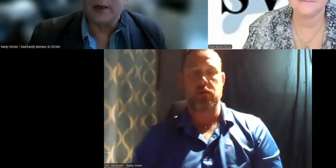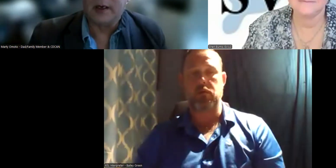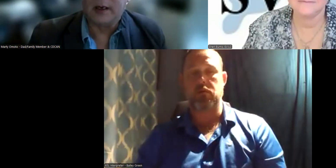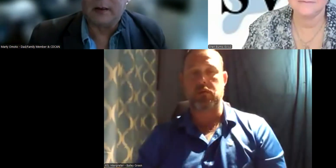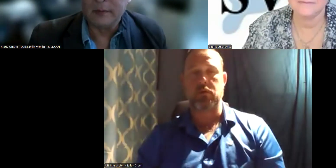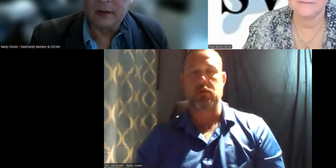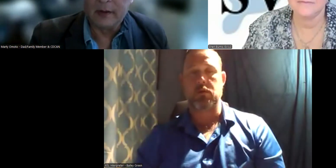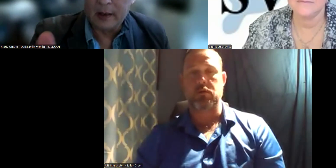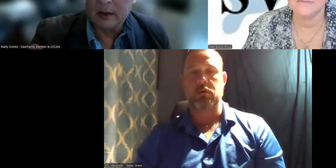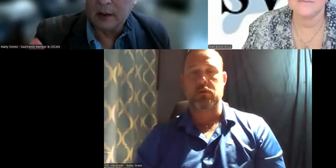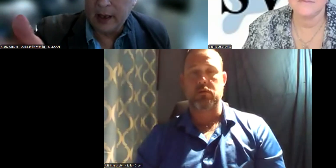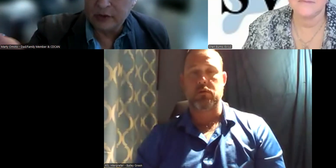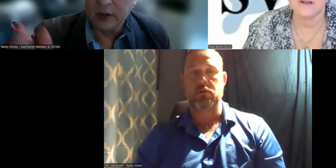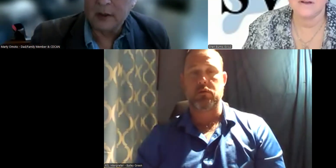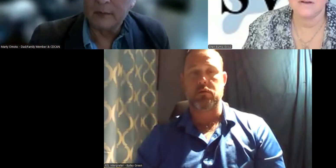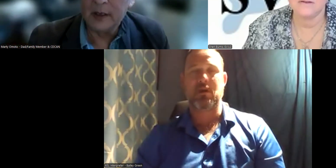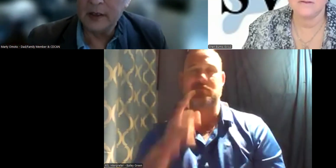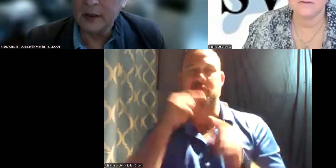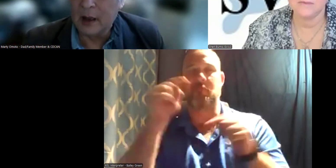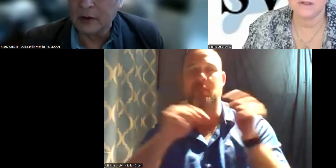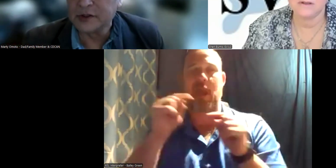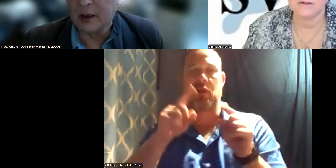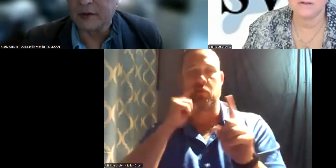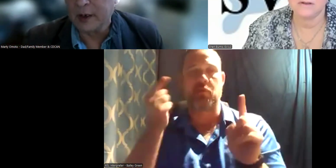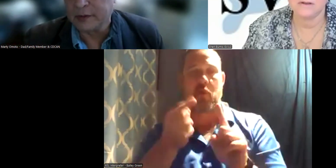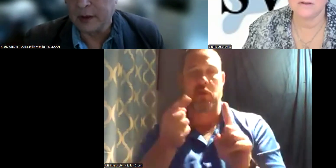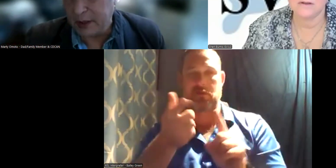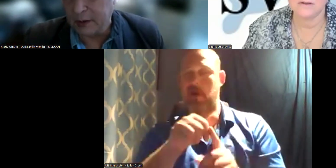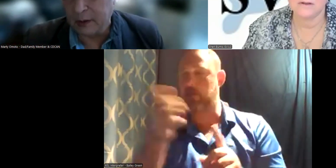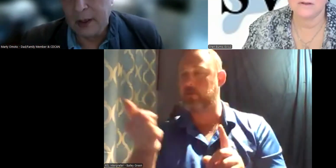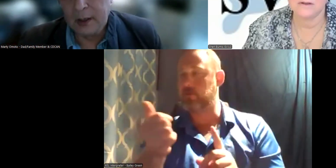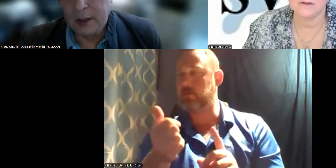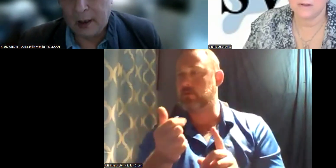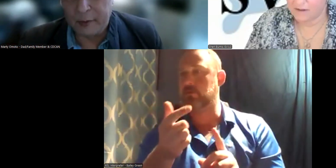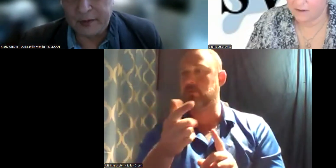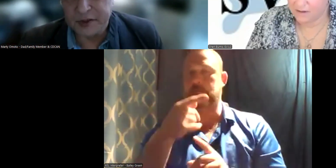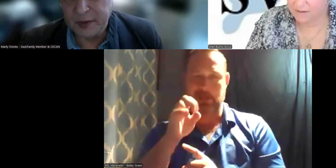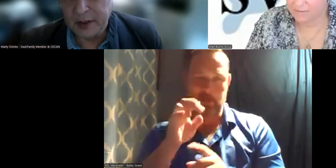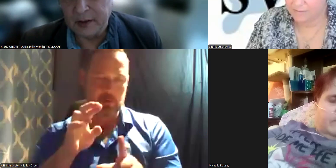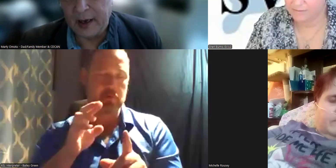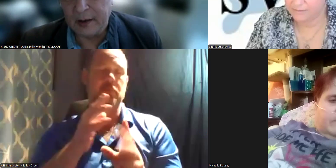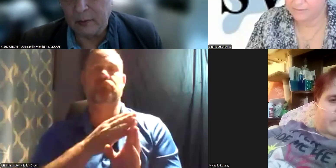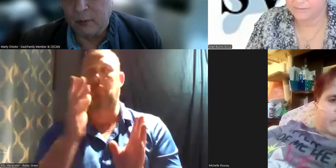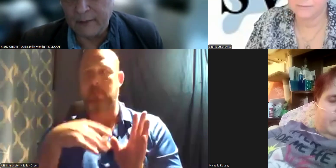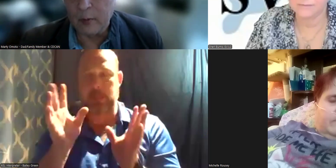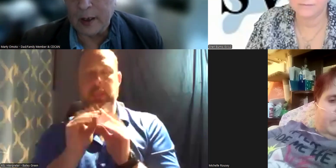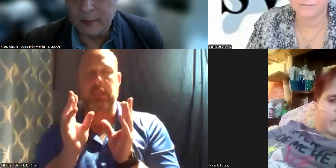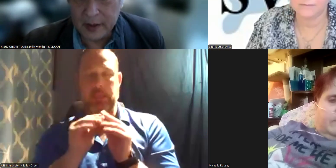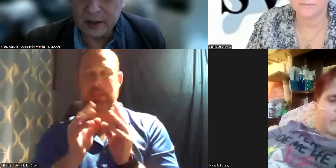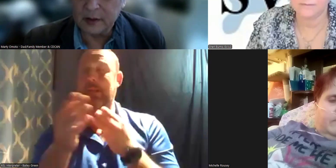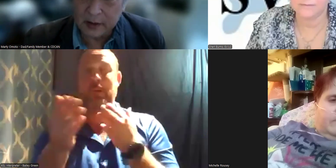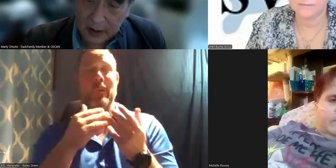to the point, that Andrea made and others throughout, and Peter throughout this meeting, that